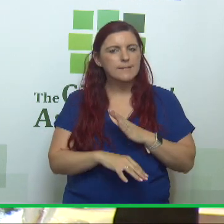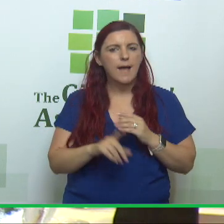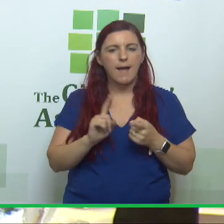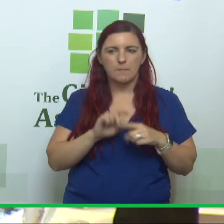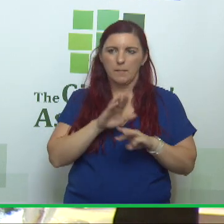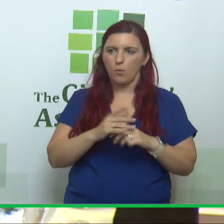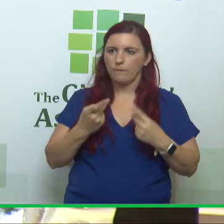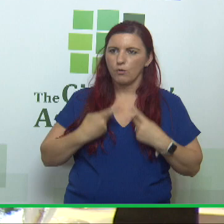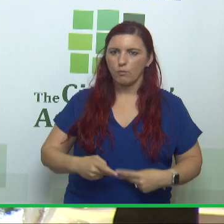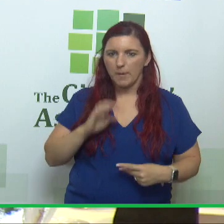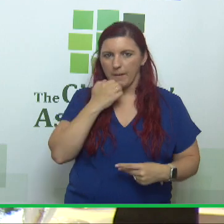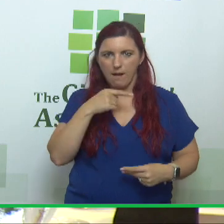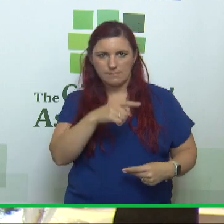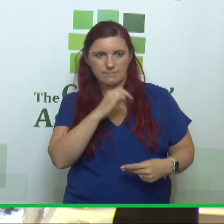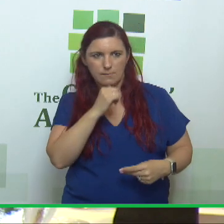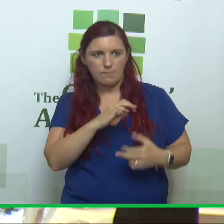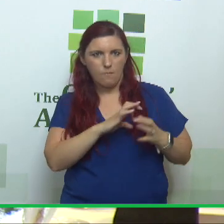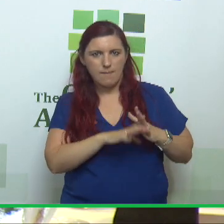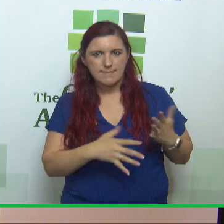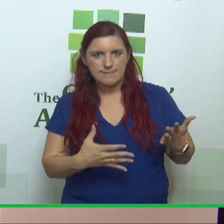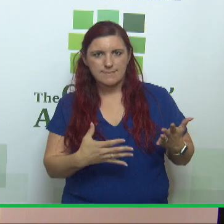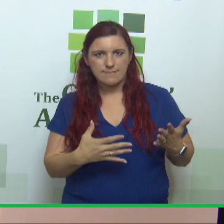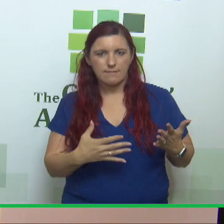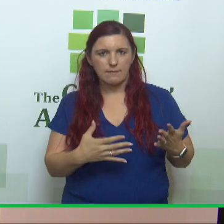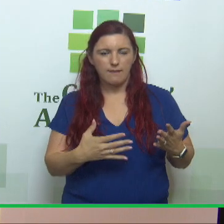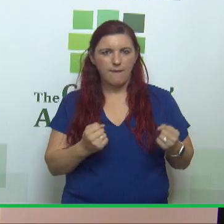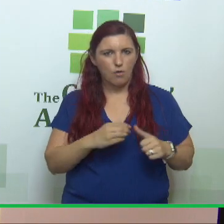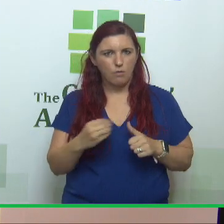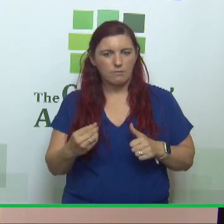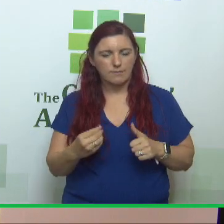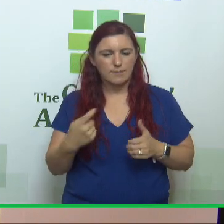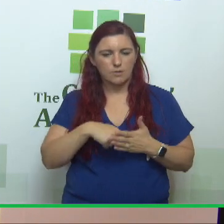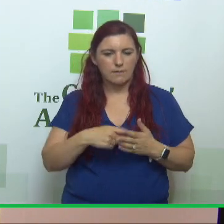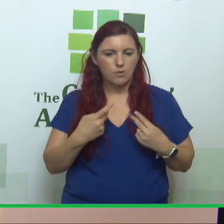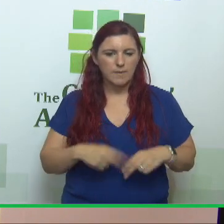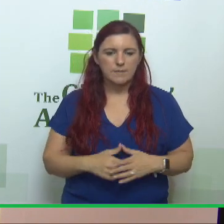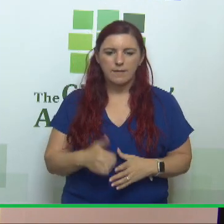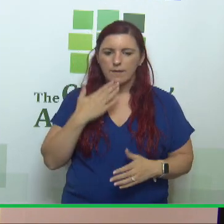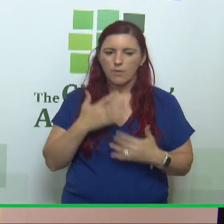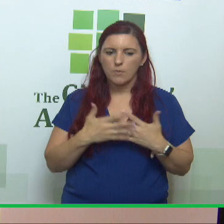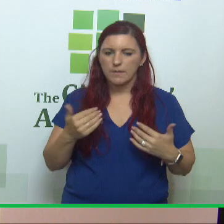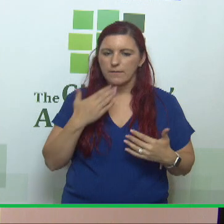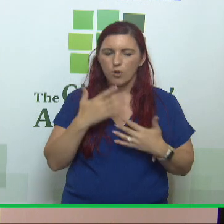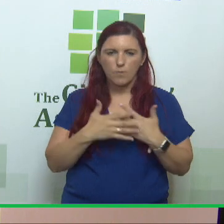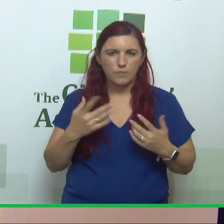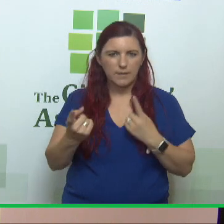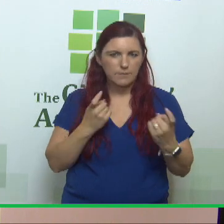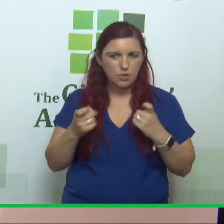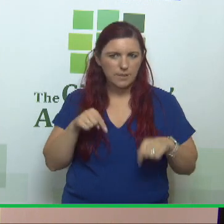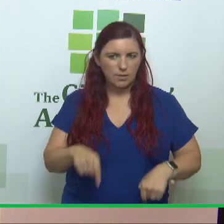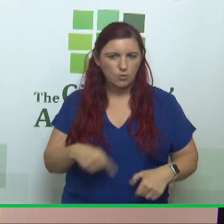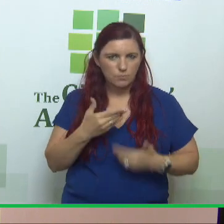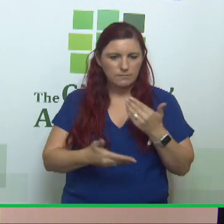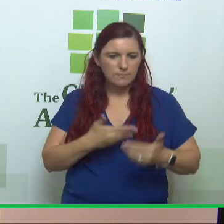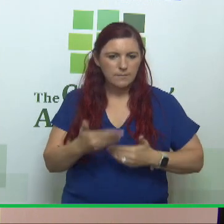vulnerable because of that and the issue of drugs. So over to Catherine. Thank you. Thank you very much, and thank you very much for the invitation to speak today.